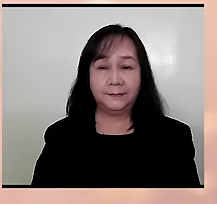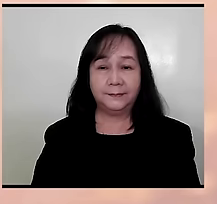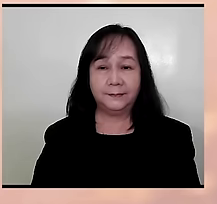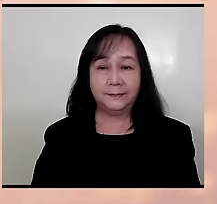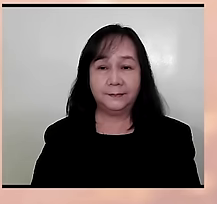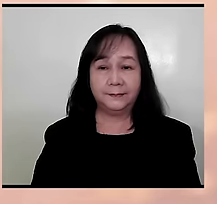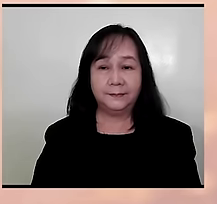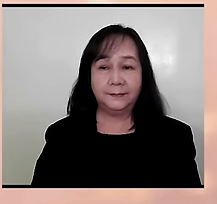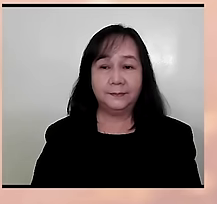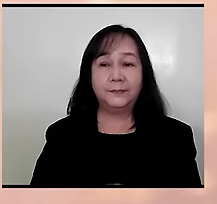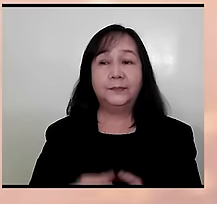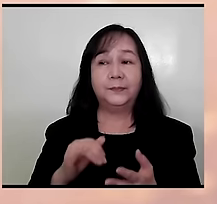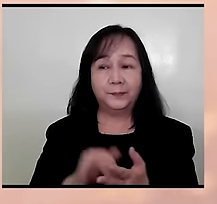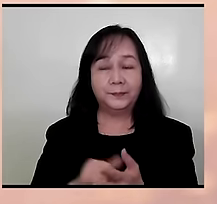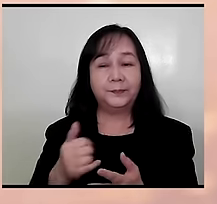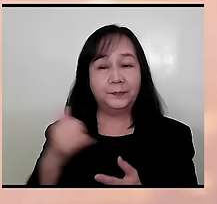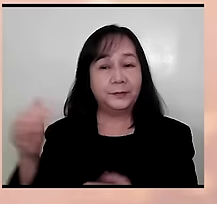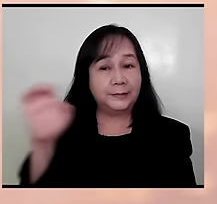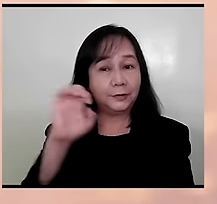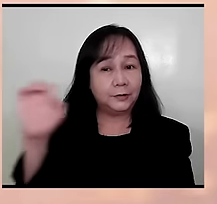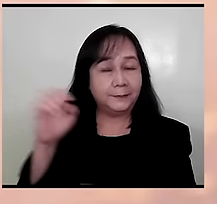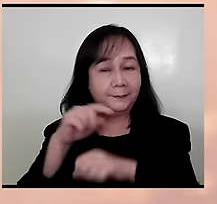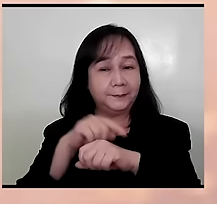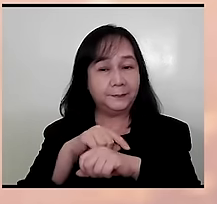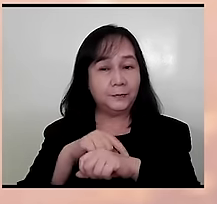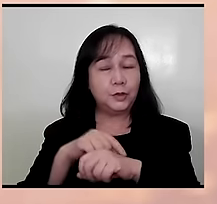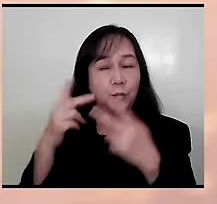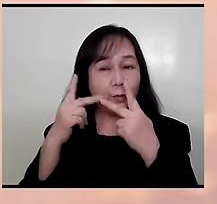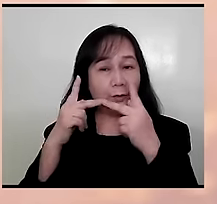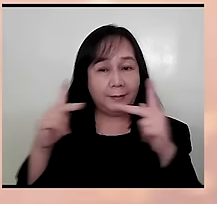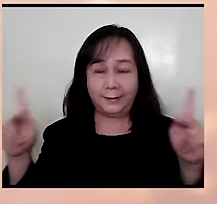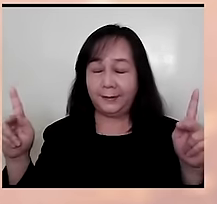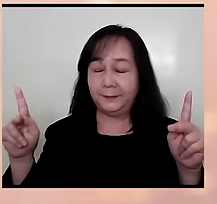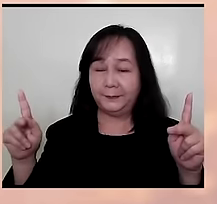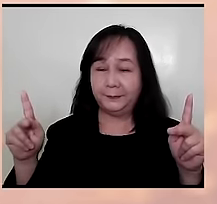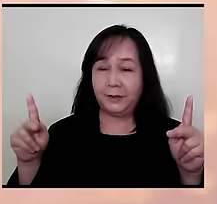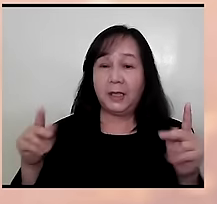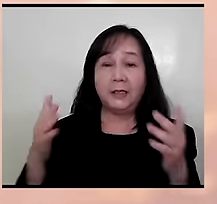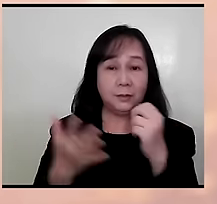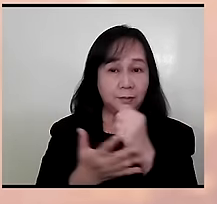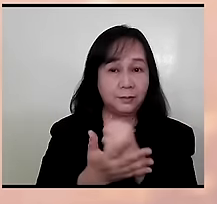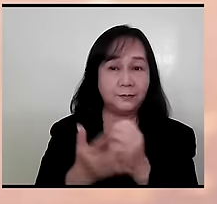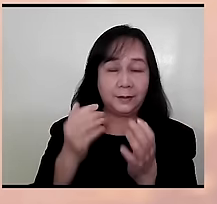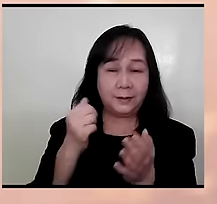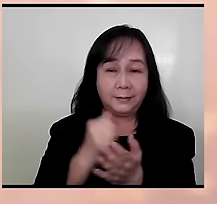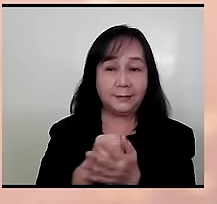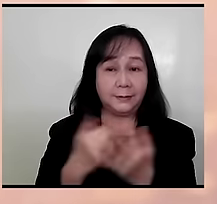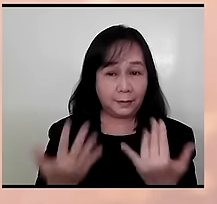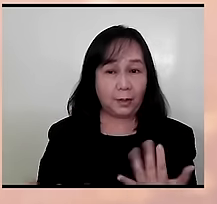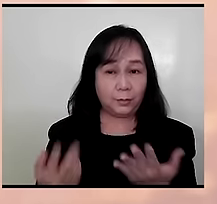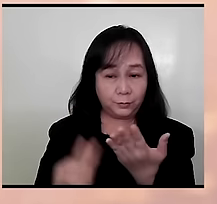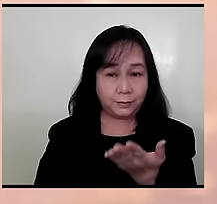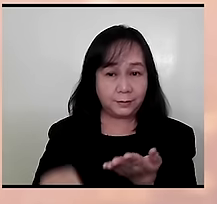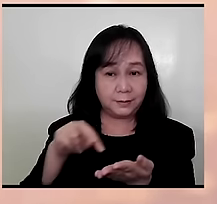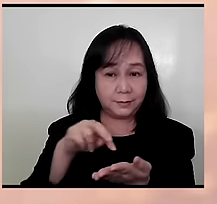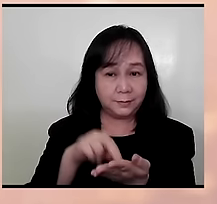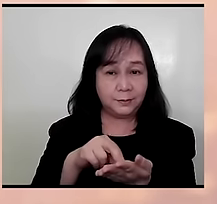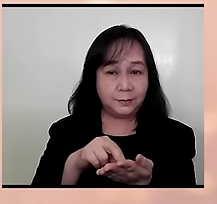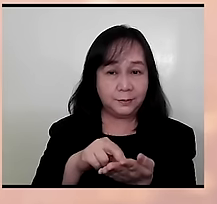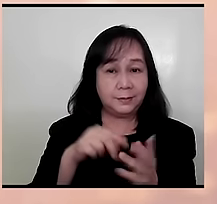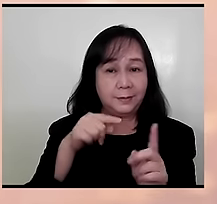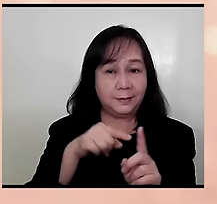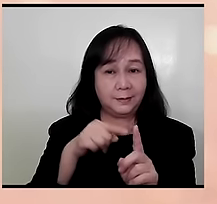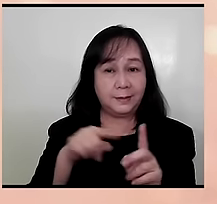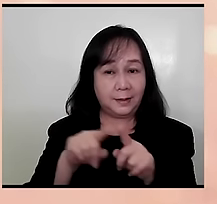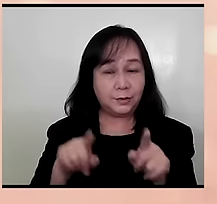"That's another Easter moment, to proclaim the crucified, now risen one, as Lord and